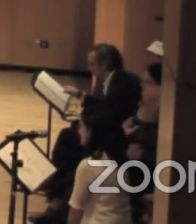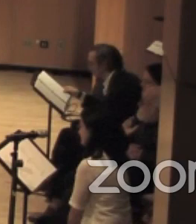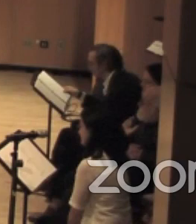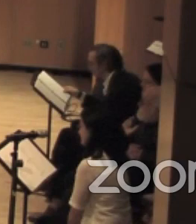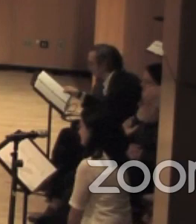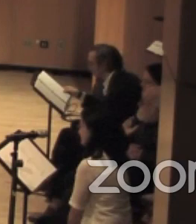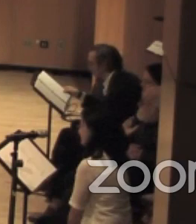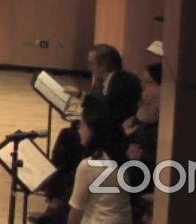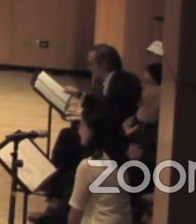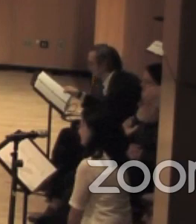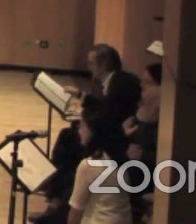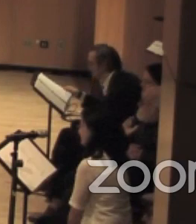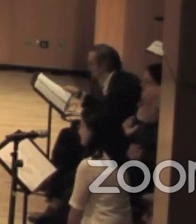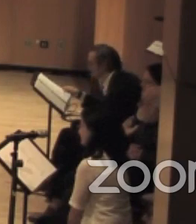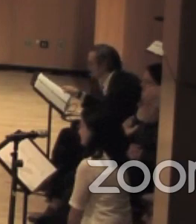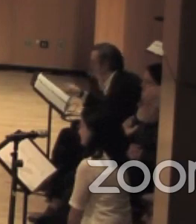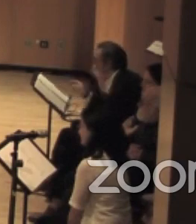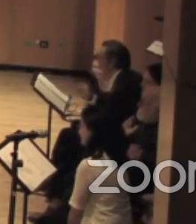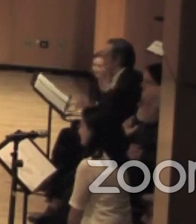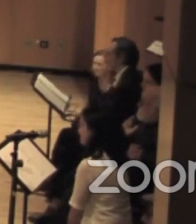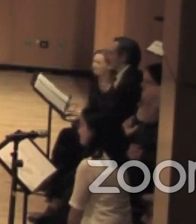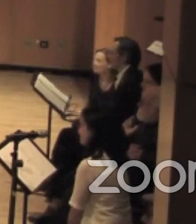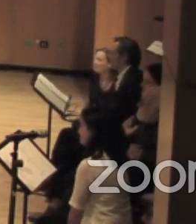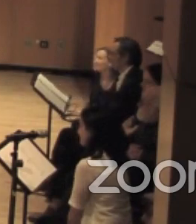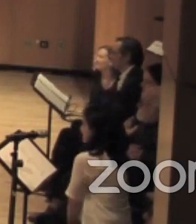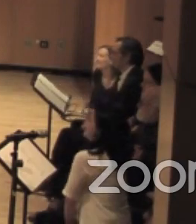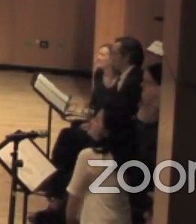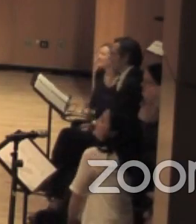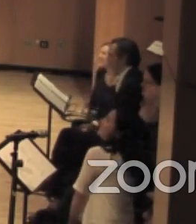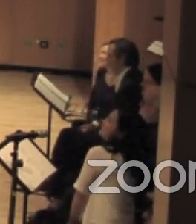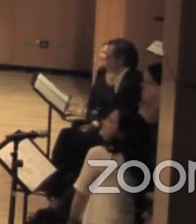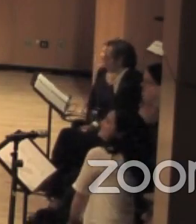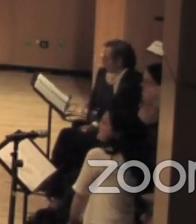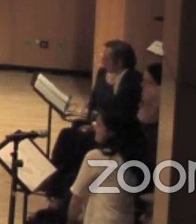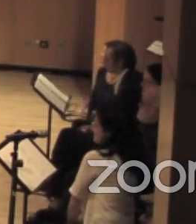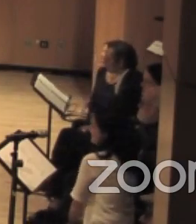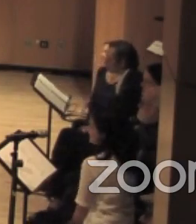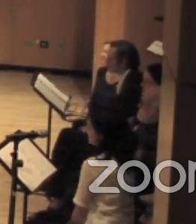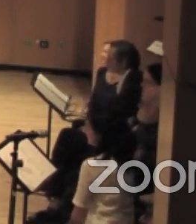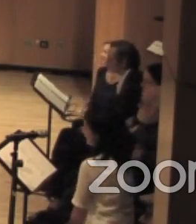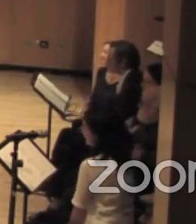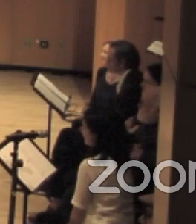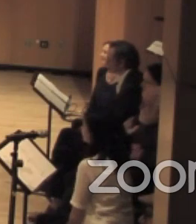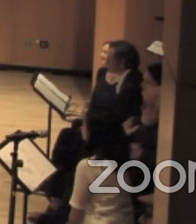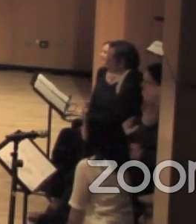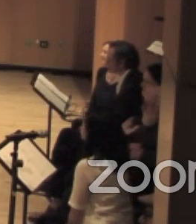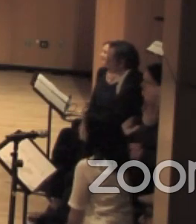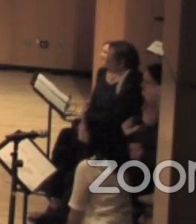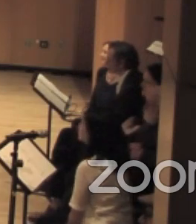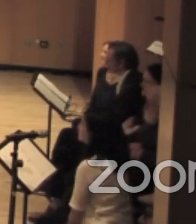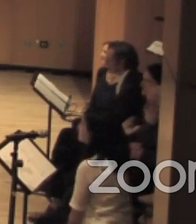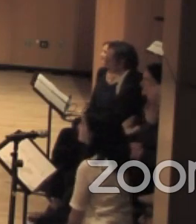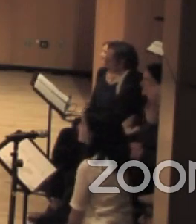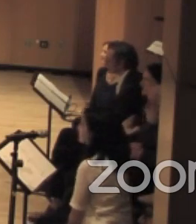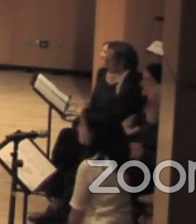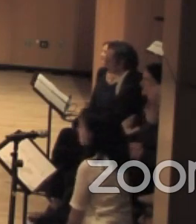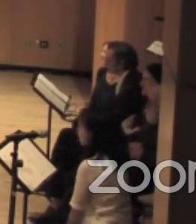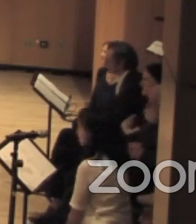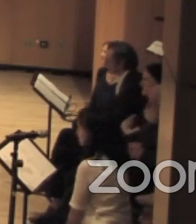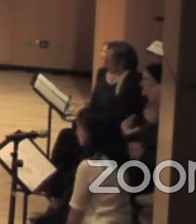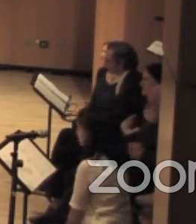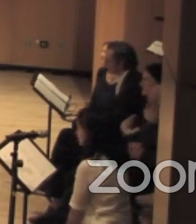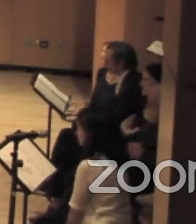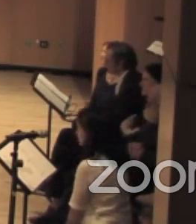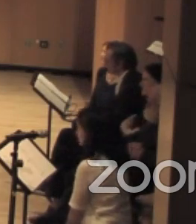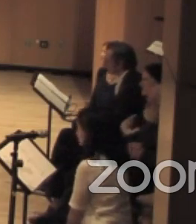a word now you met them at least yeah and they